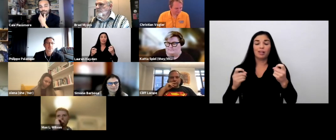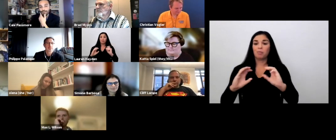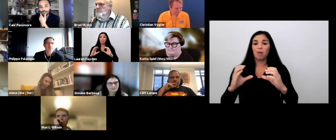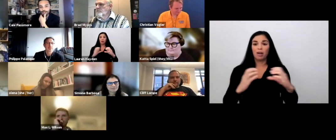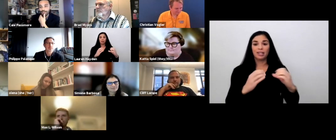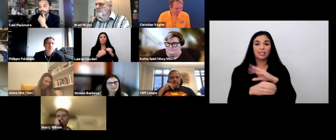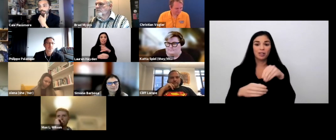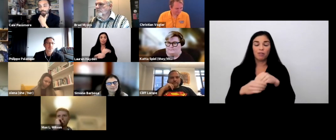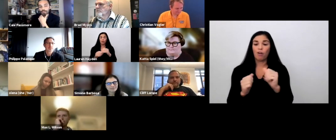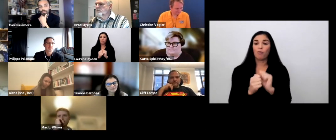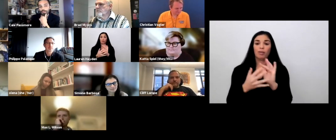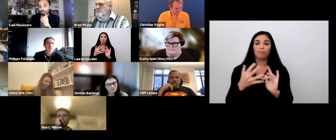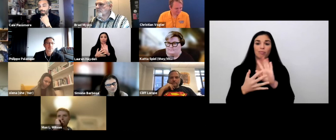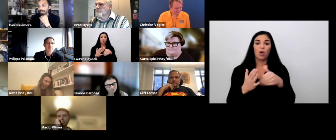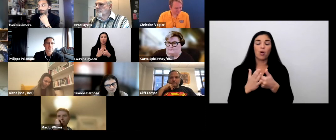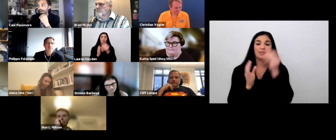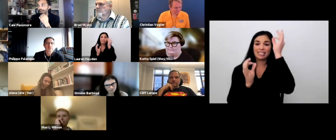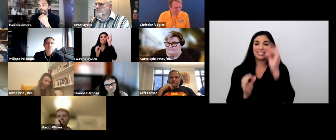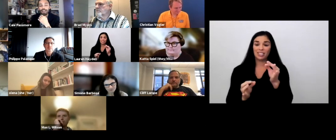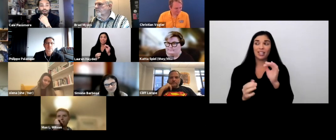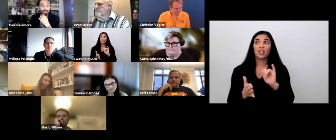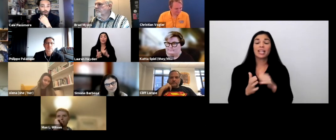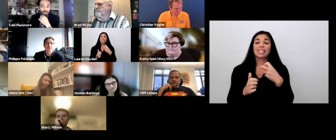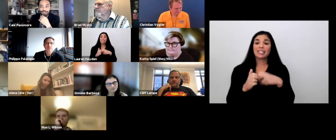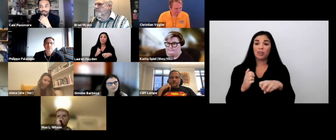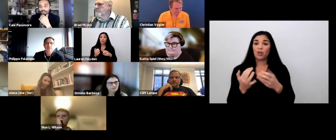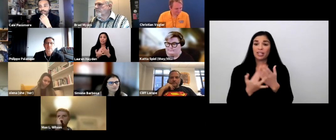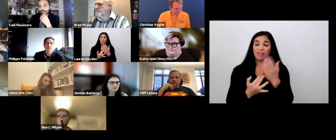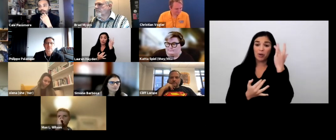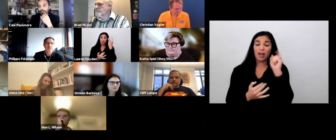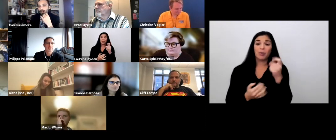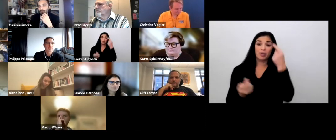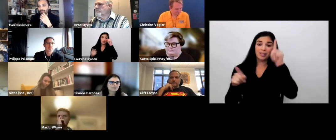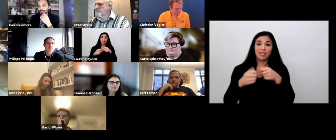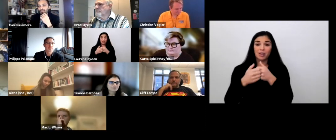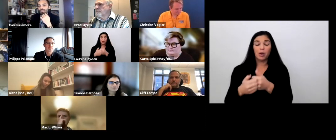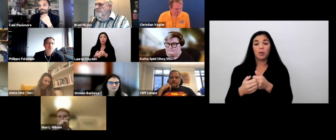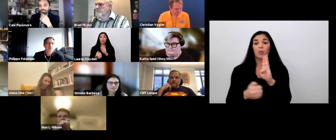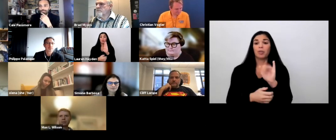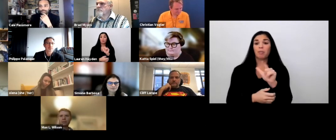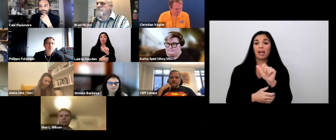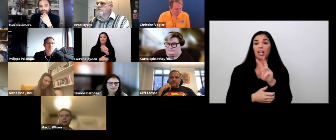that's a difficult thing to navigate, especially when we're trying to abide by bylaws and policy.